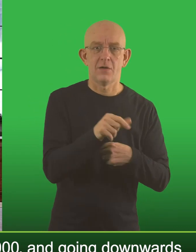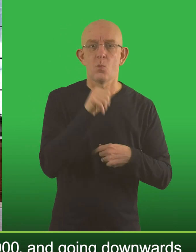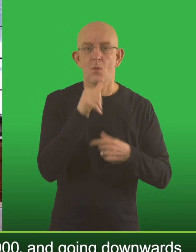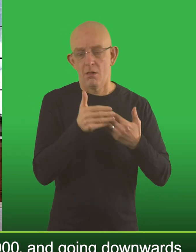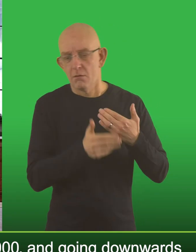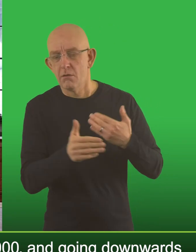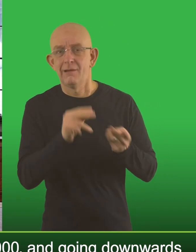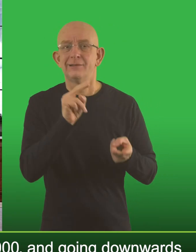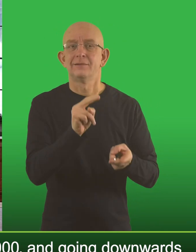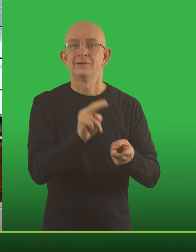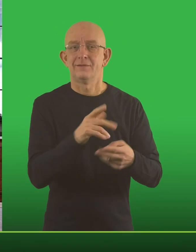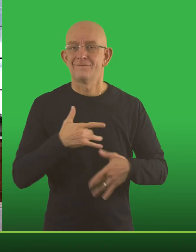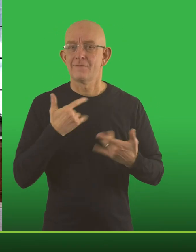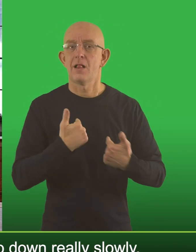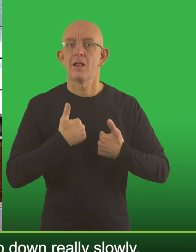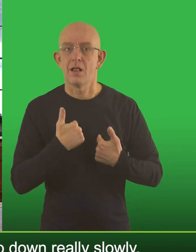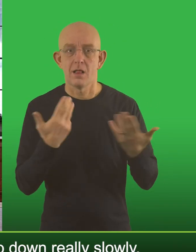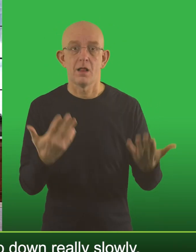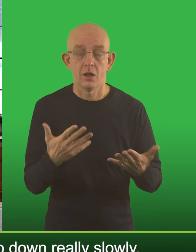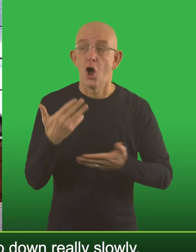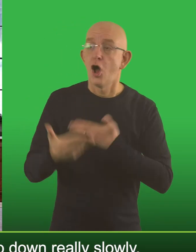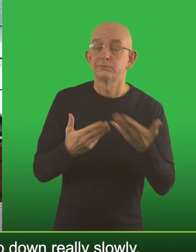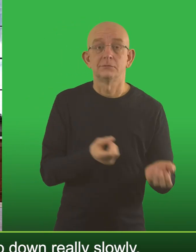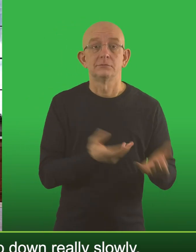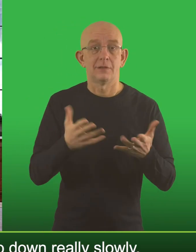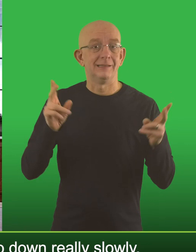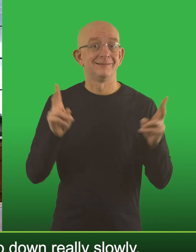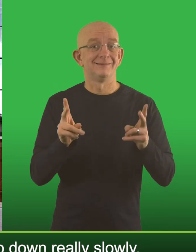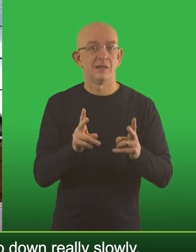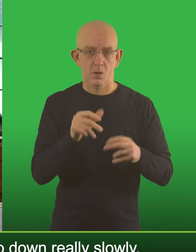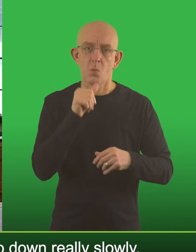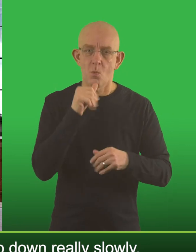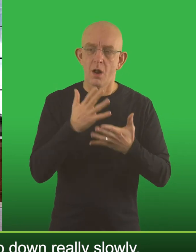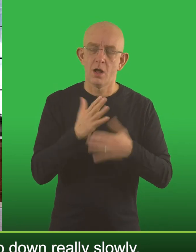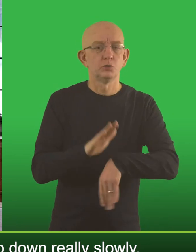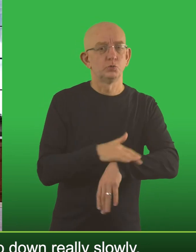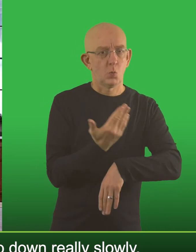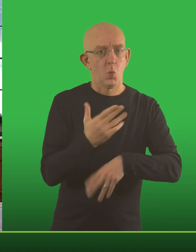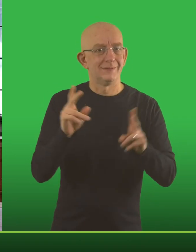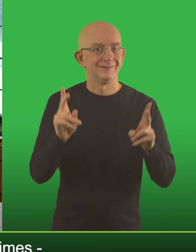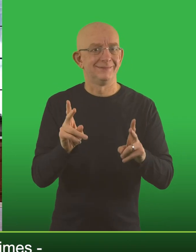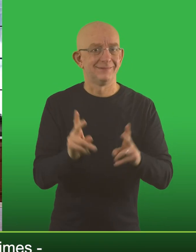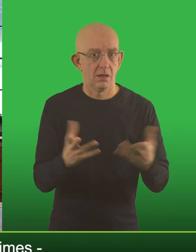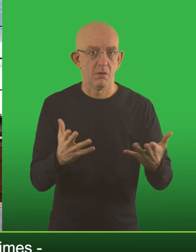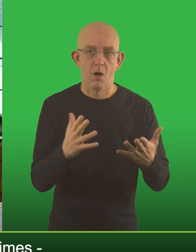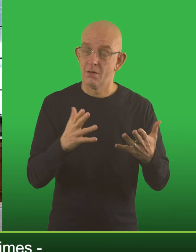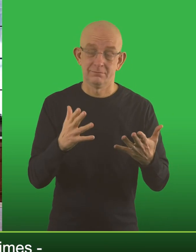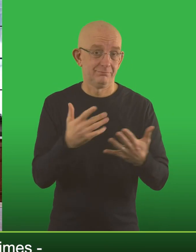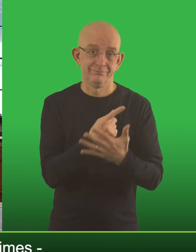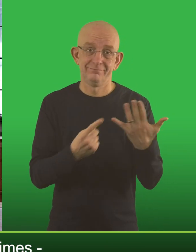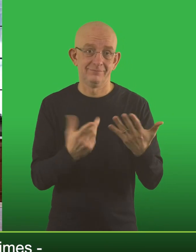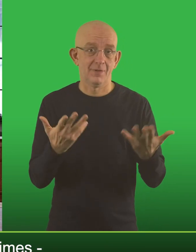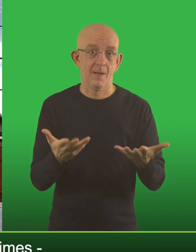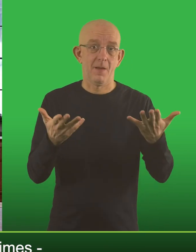kind of will go up and down over a period, I think. Hospitalisations are downwards. They will go down really slowly, all up, and I've said it many